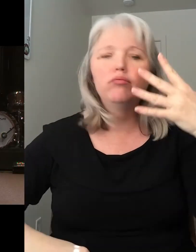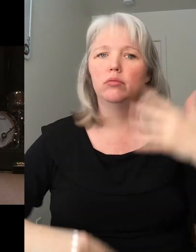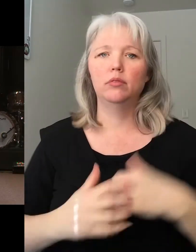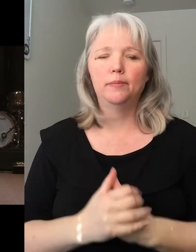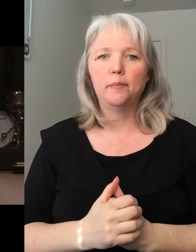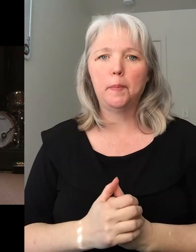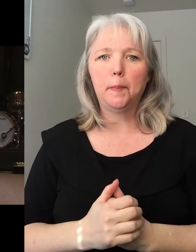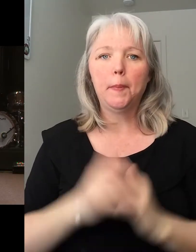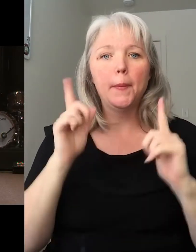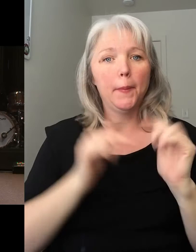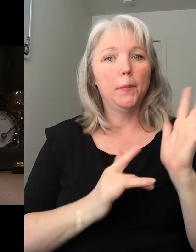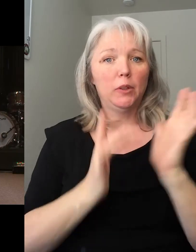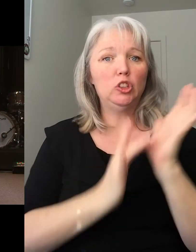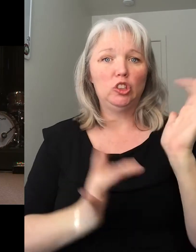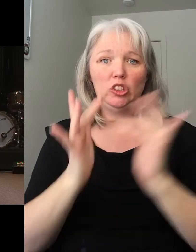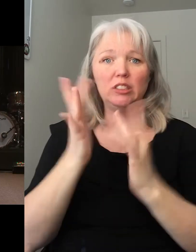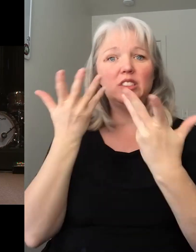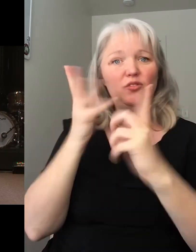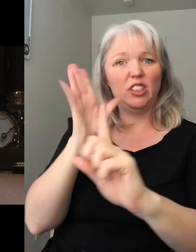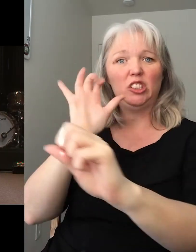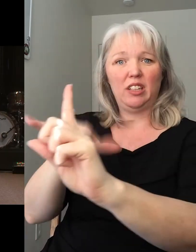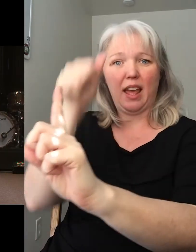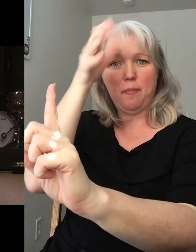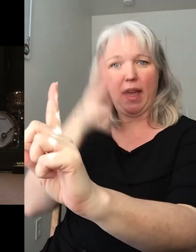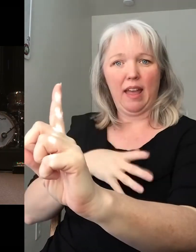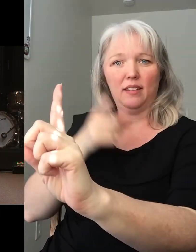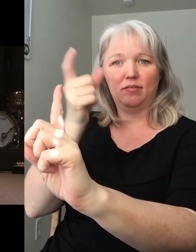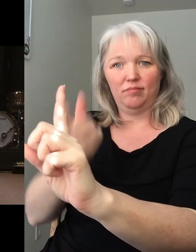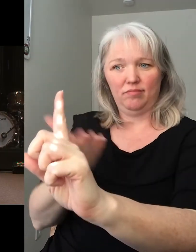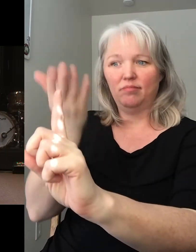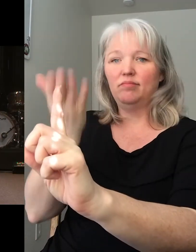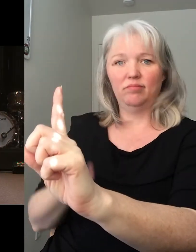them. You know, when Jesus got through with this